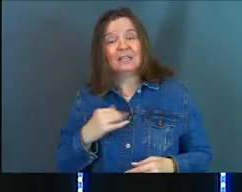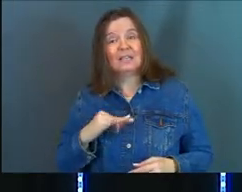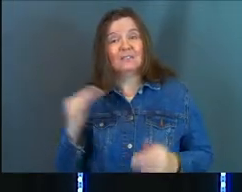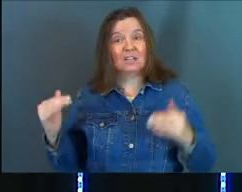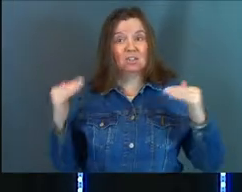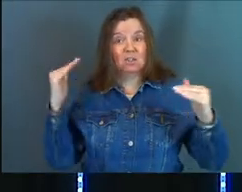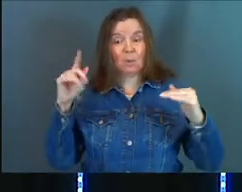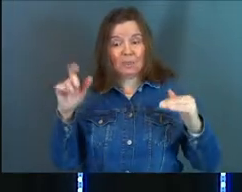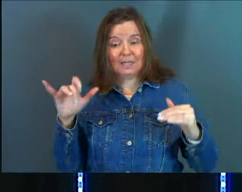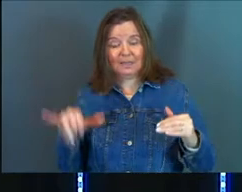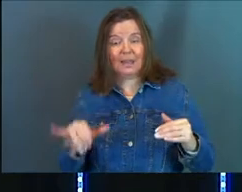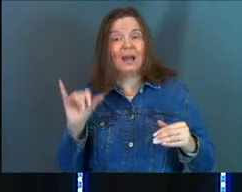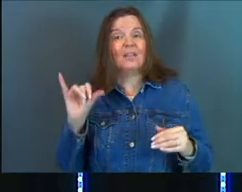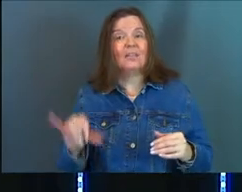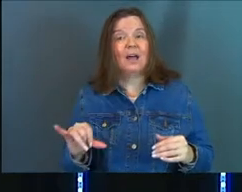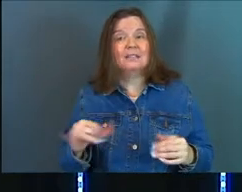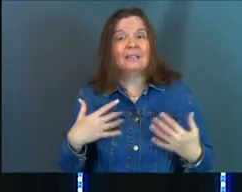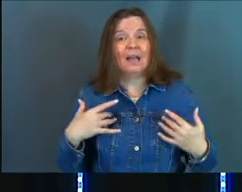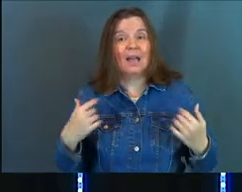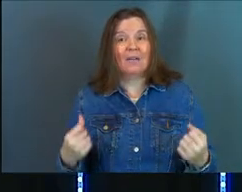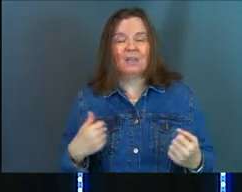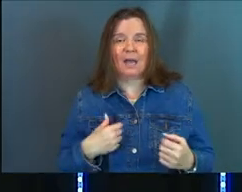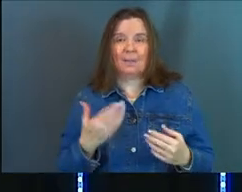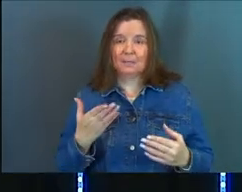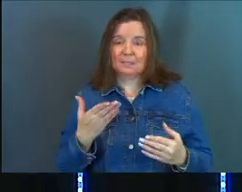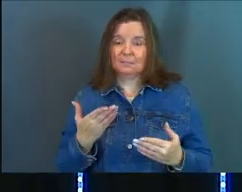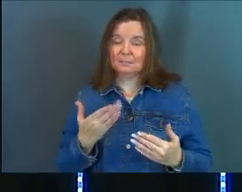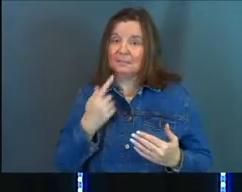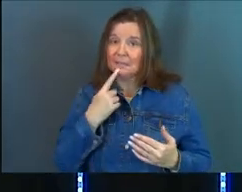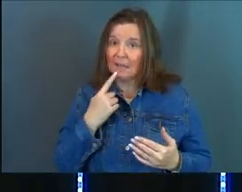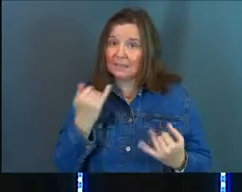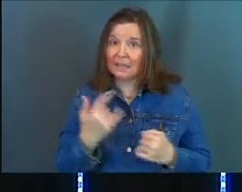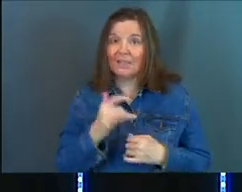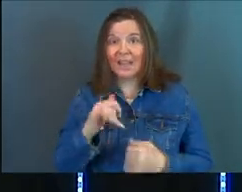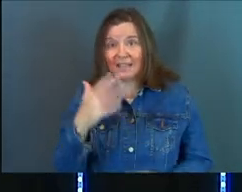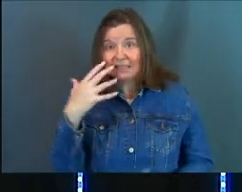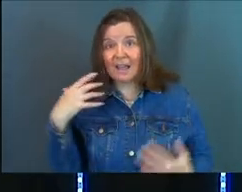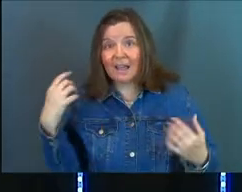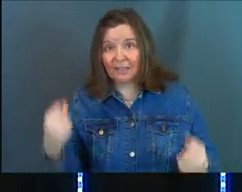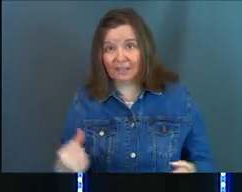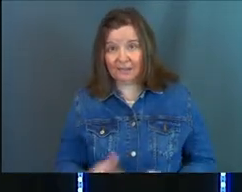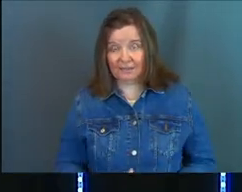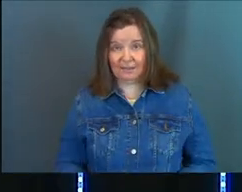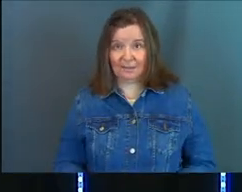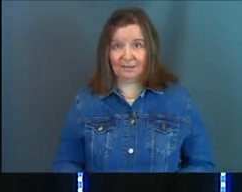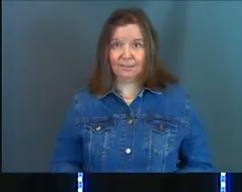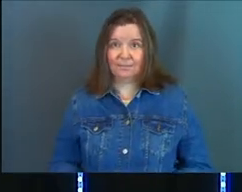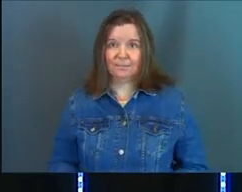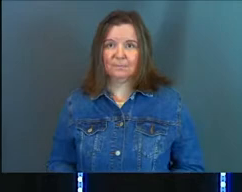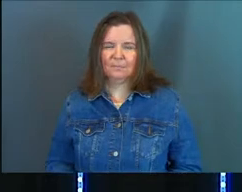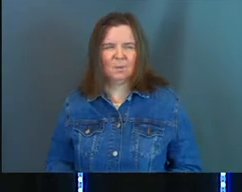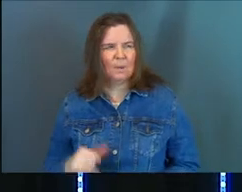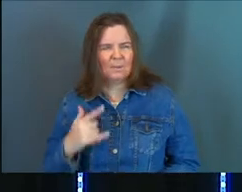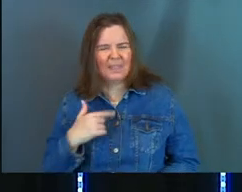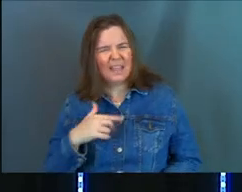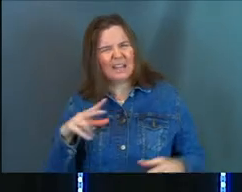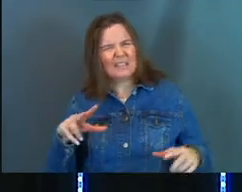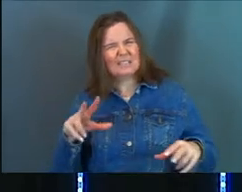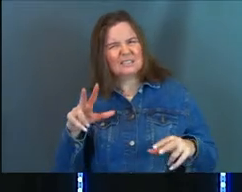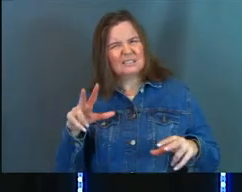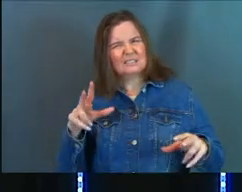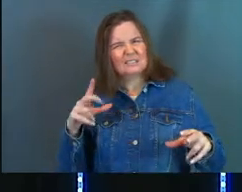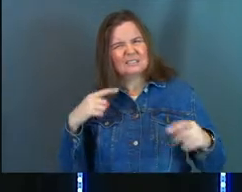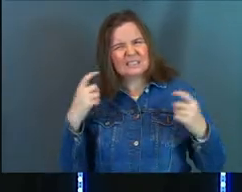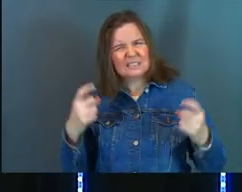even as adults, we need that. And that's healthy. I'm going to submit to you today that that's healthy. And you're like, well, isn't that sinful? Yes,